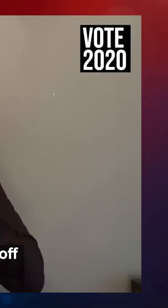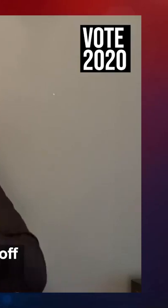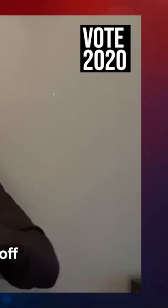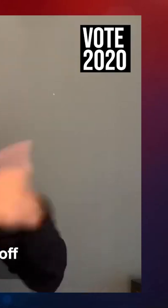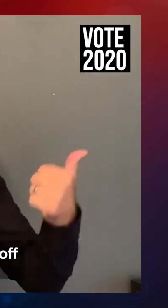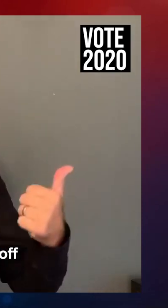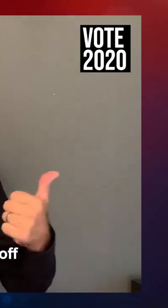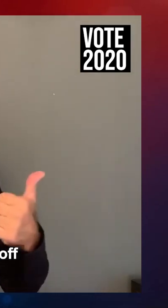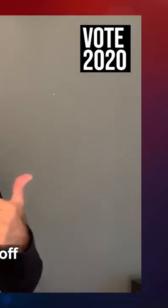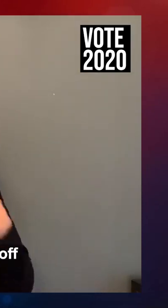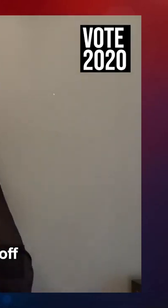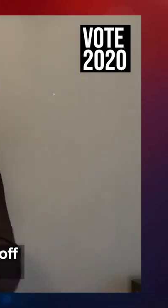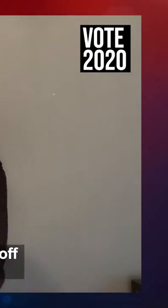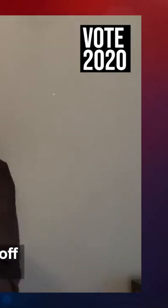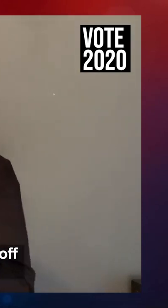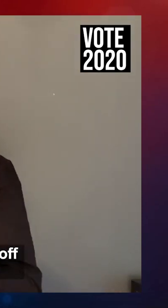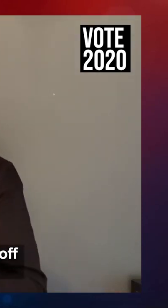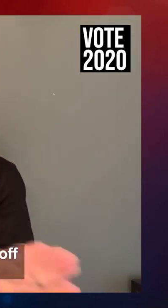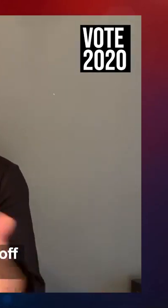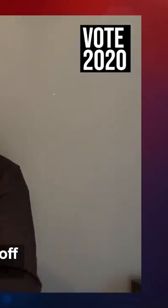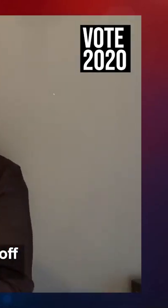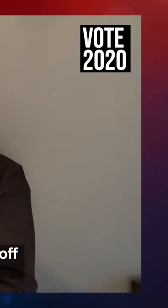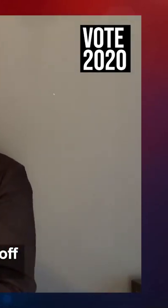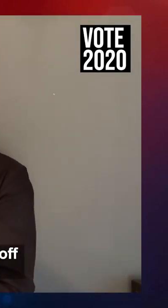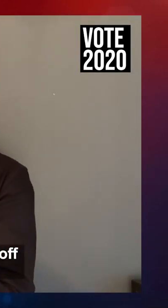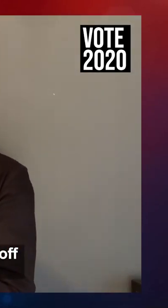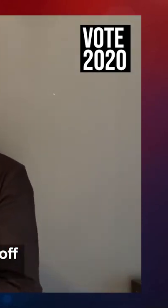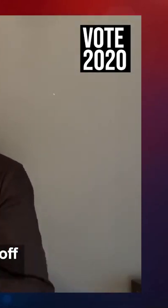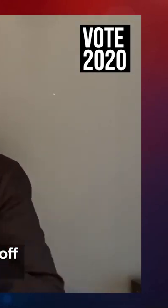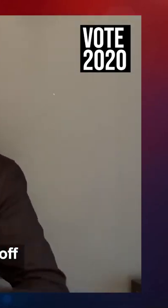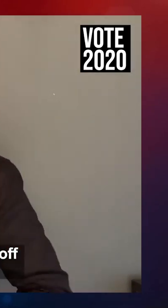at designated drop boxes.